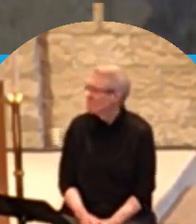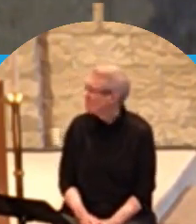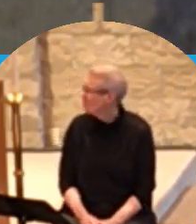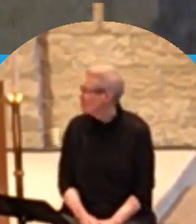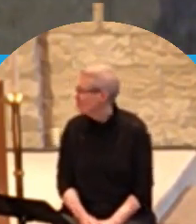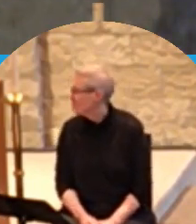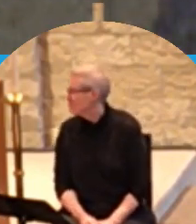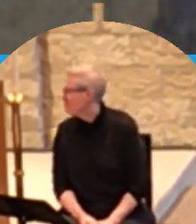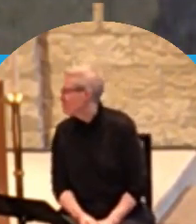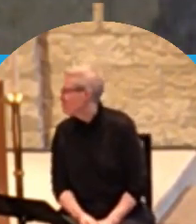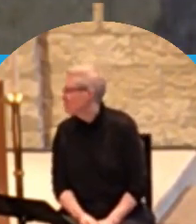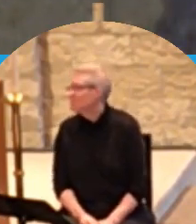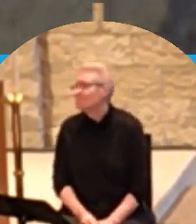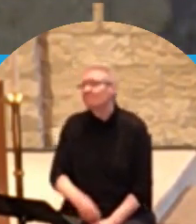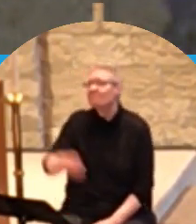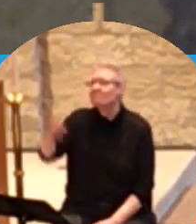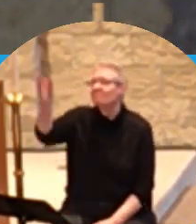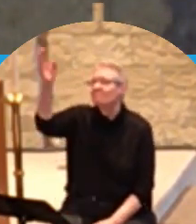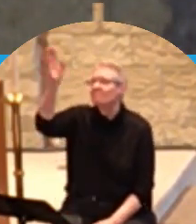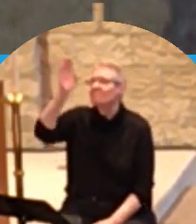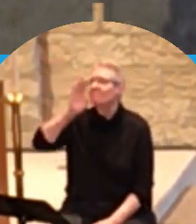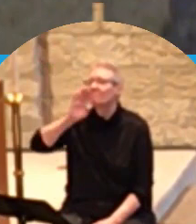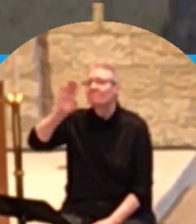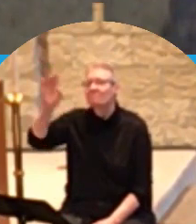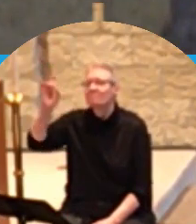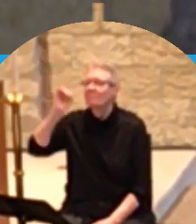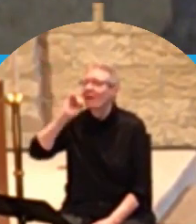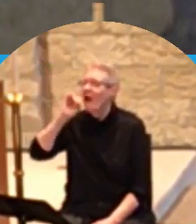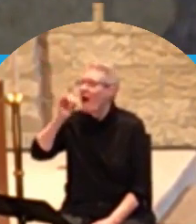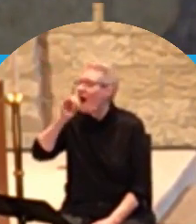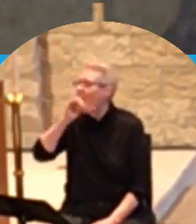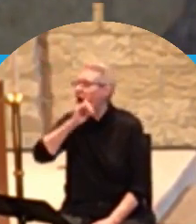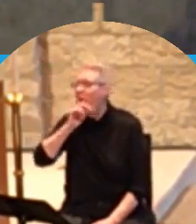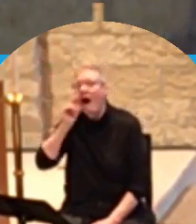God's eyes on the spare.